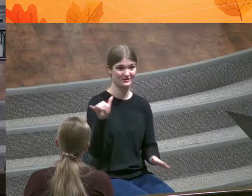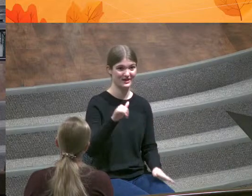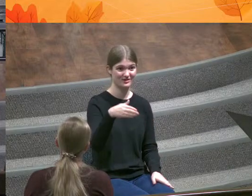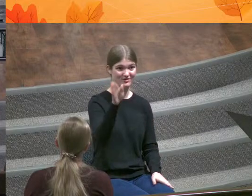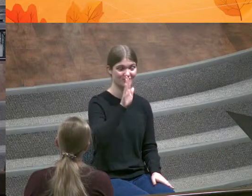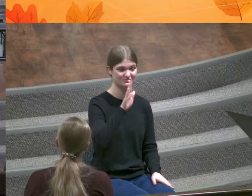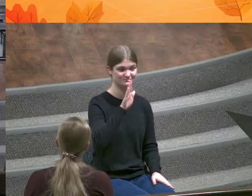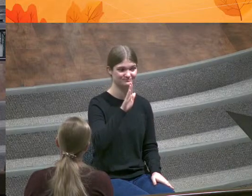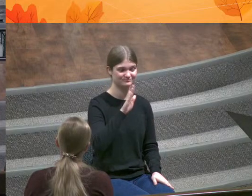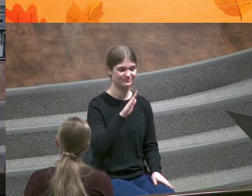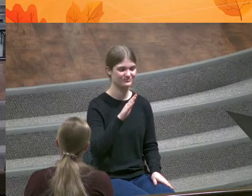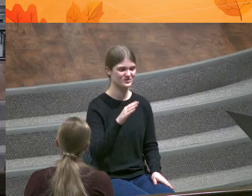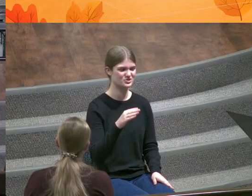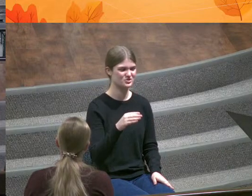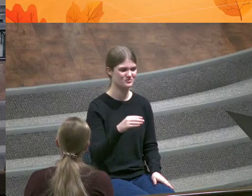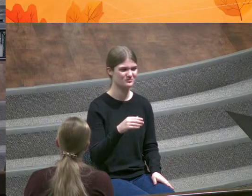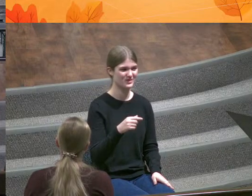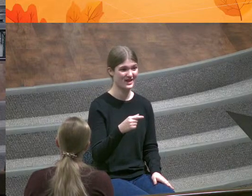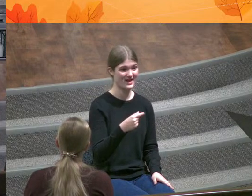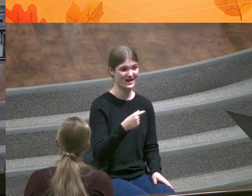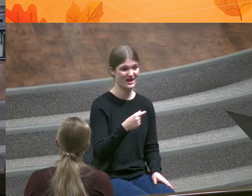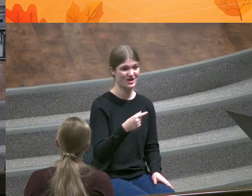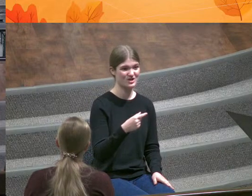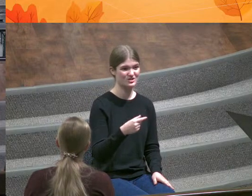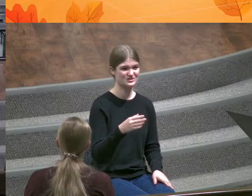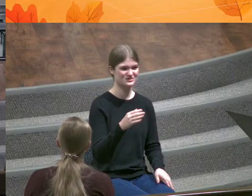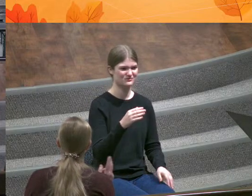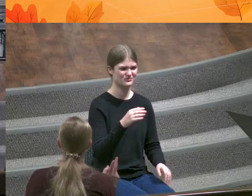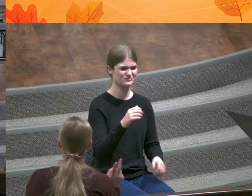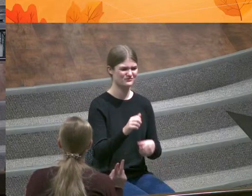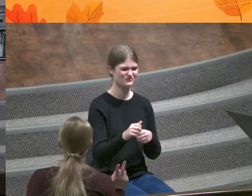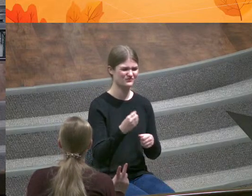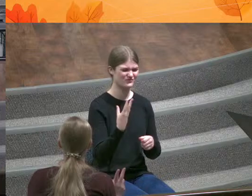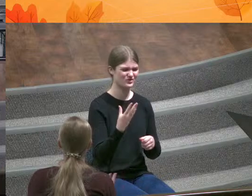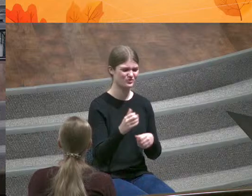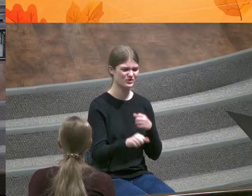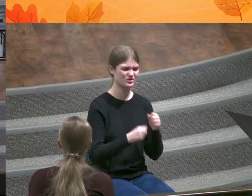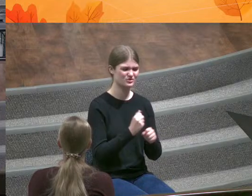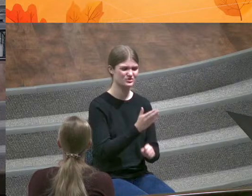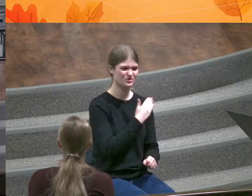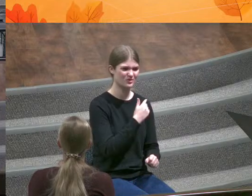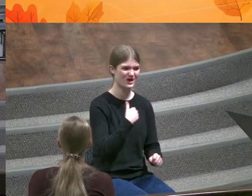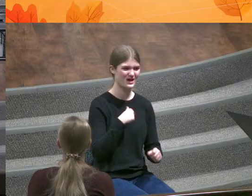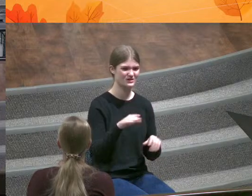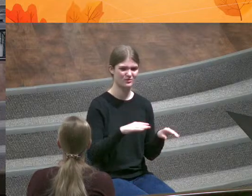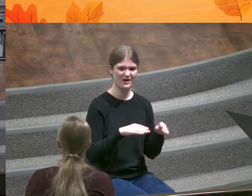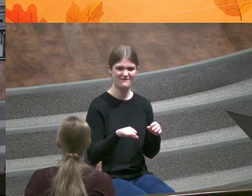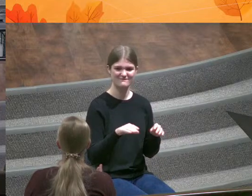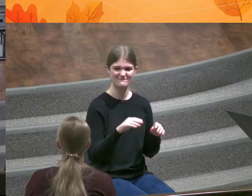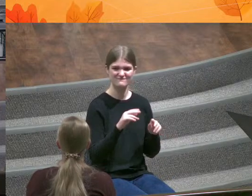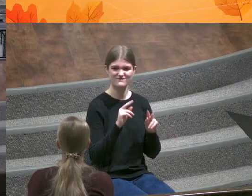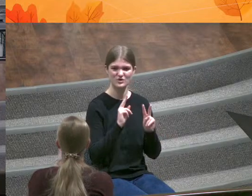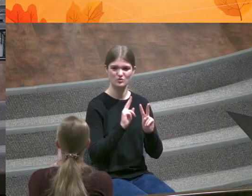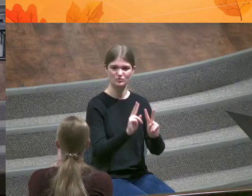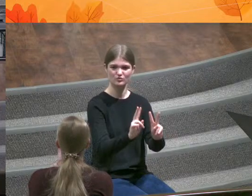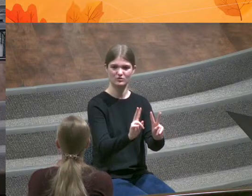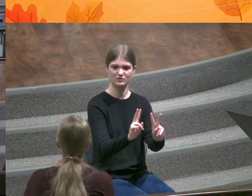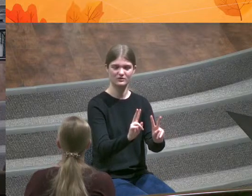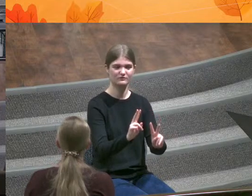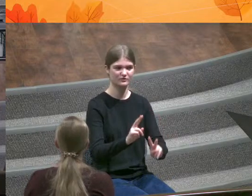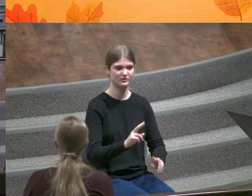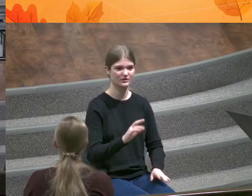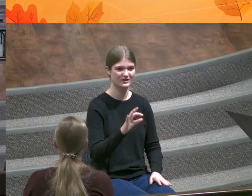So, years ago, I did the funeral of a 95-year-old man, right after that of his 96-year-old wife.